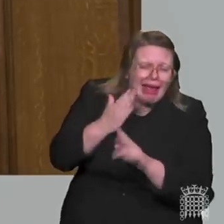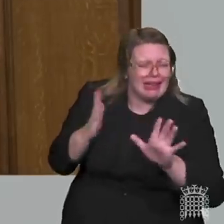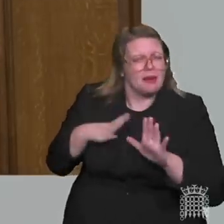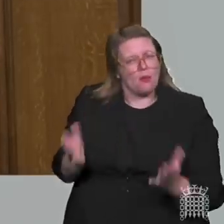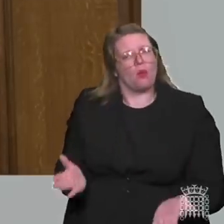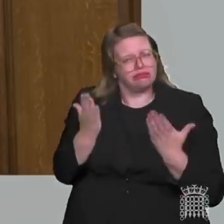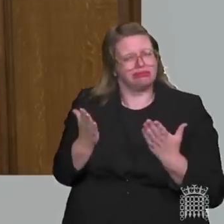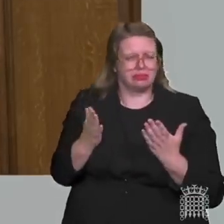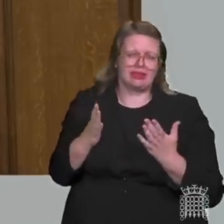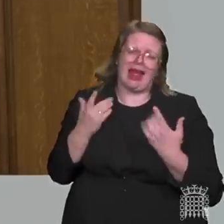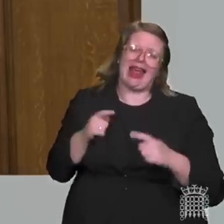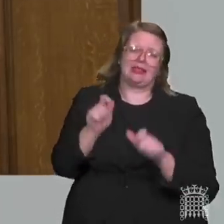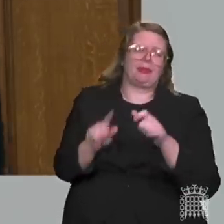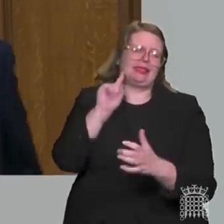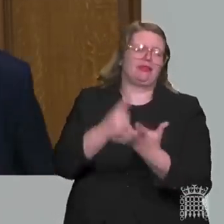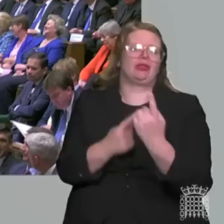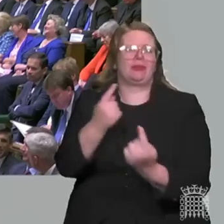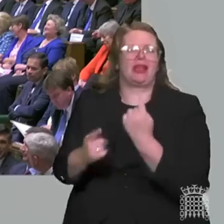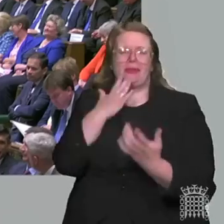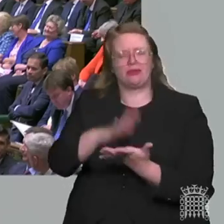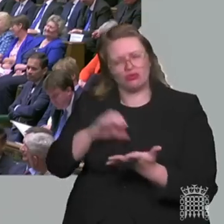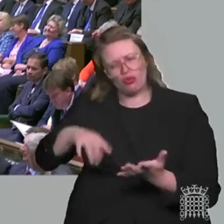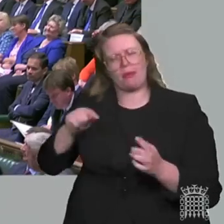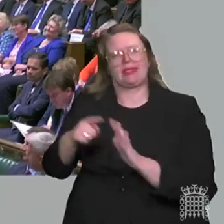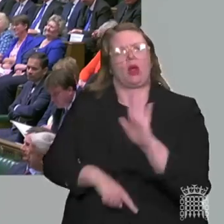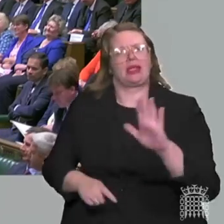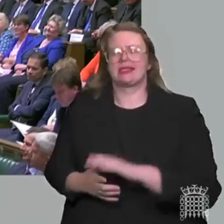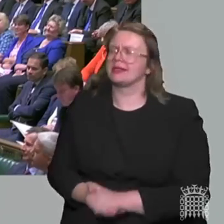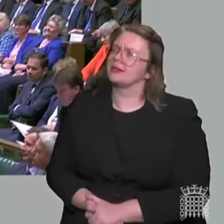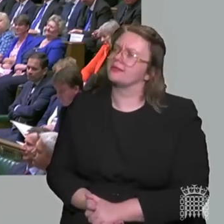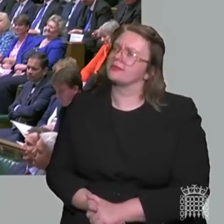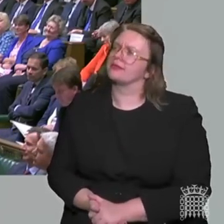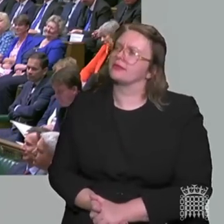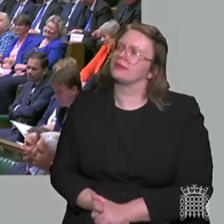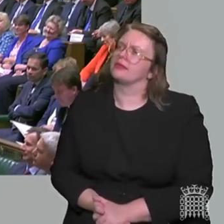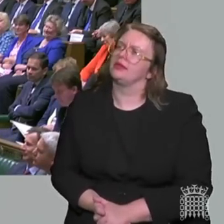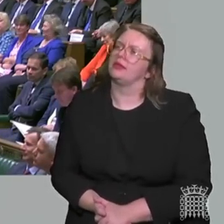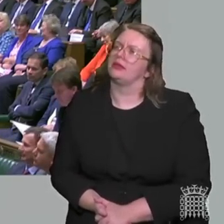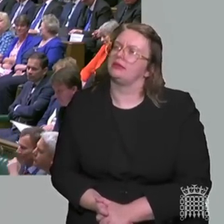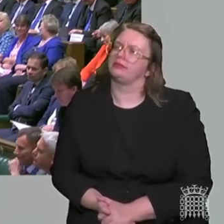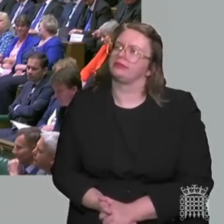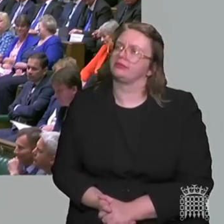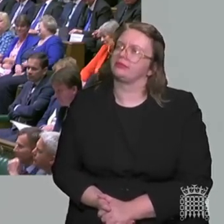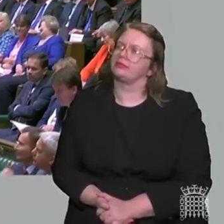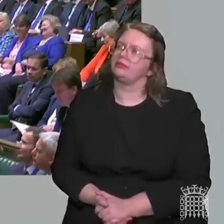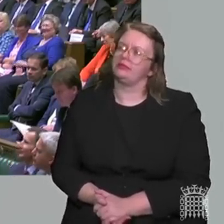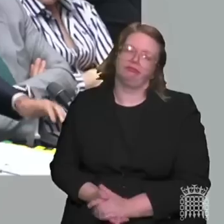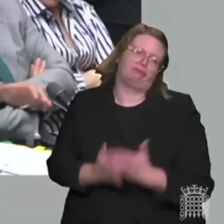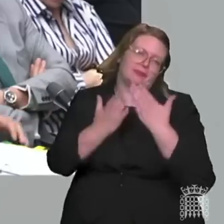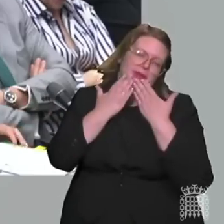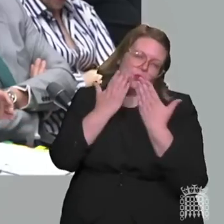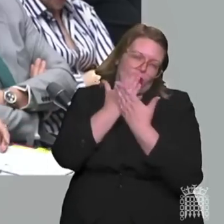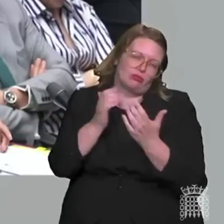him to do, and scrap this ridiculous policy? Minister. Well, can I thank my honourable